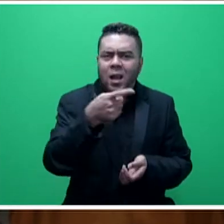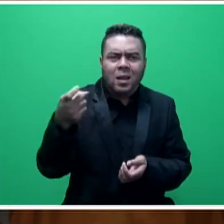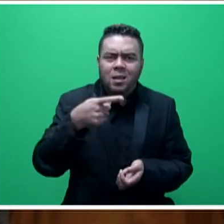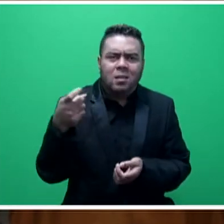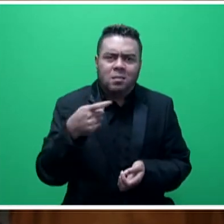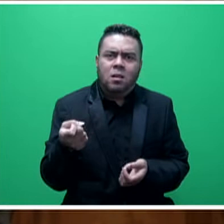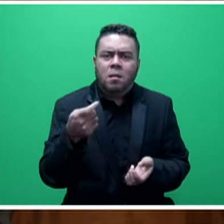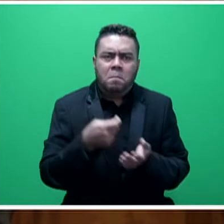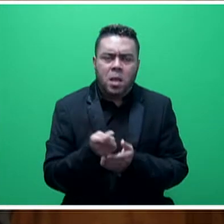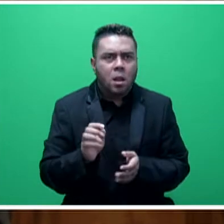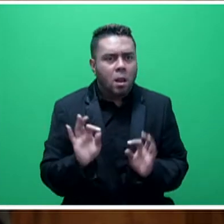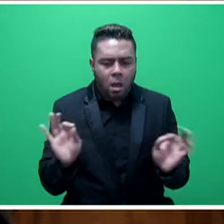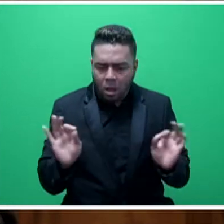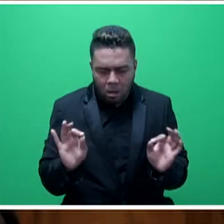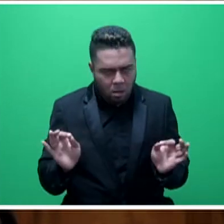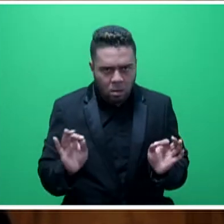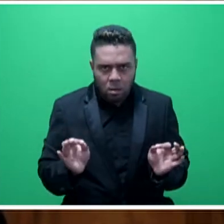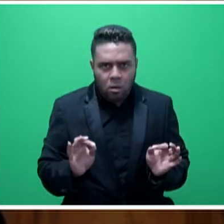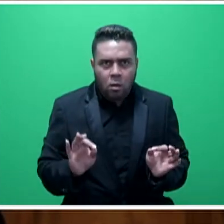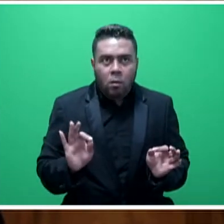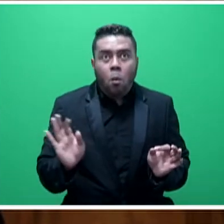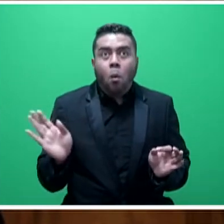servant, including teachers, breathed a sigh of